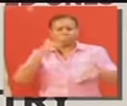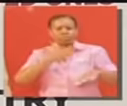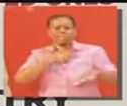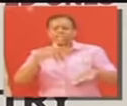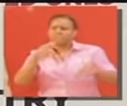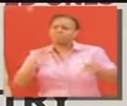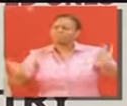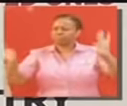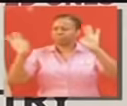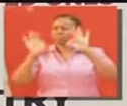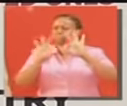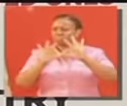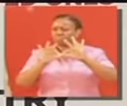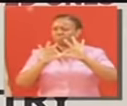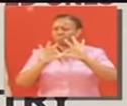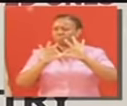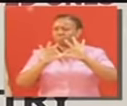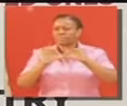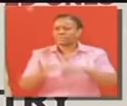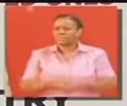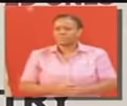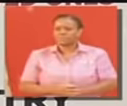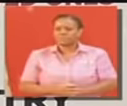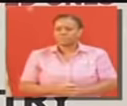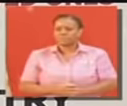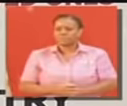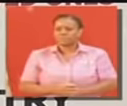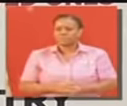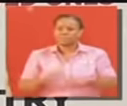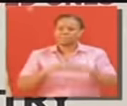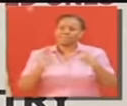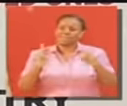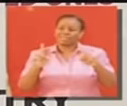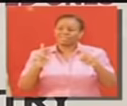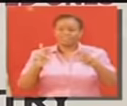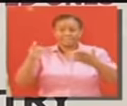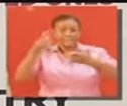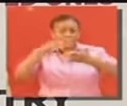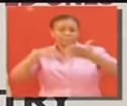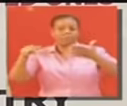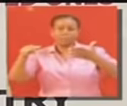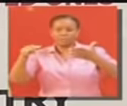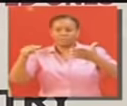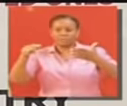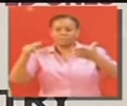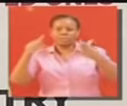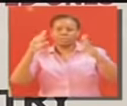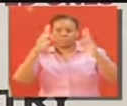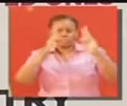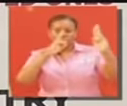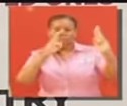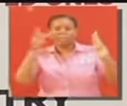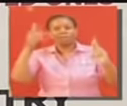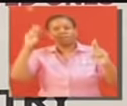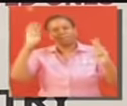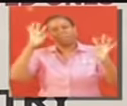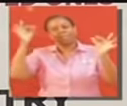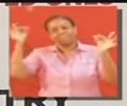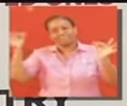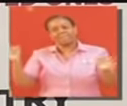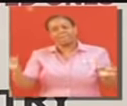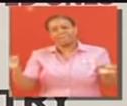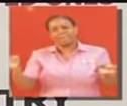Prime Minister will make determinations next week as to what parts of the economy or